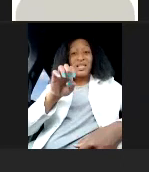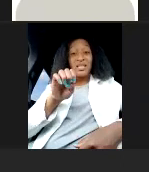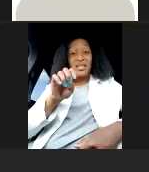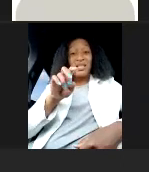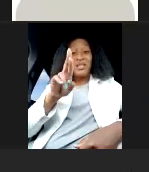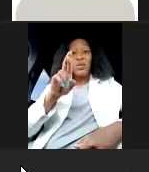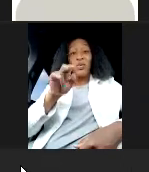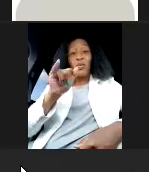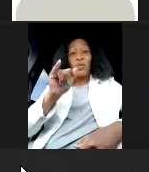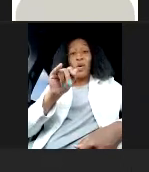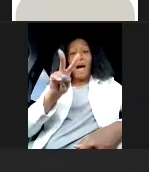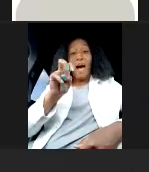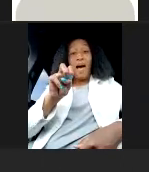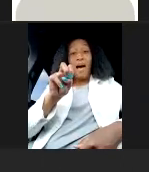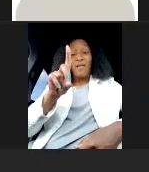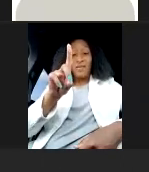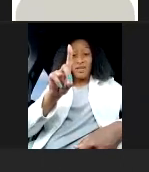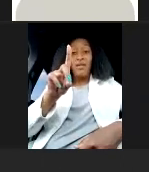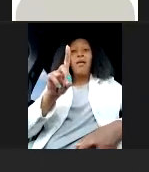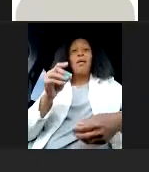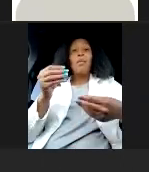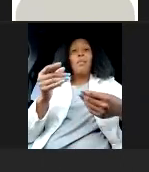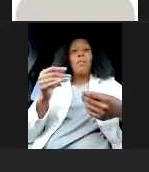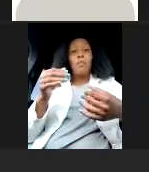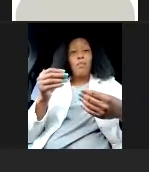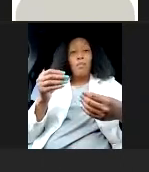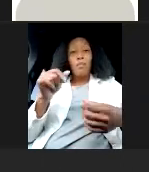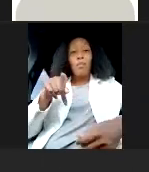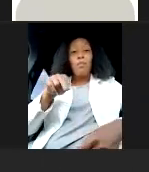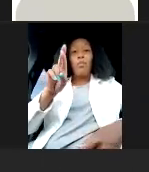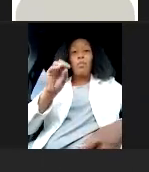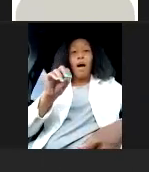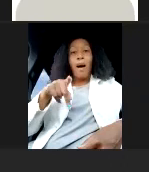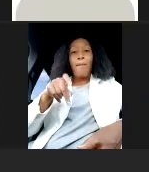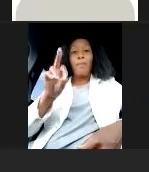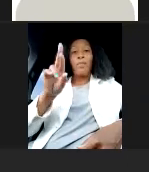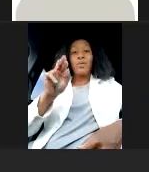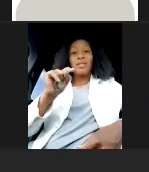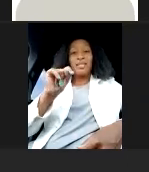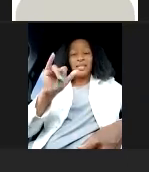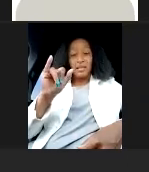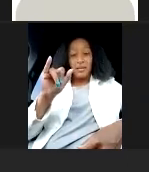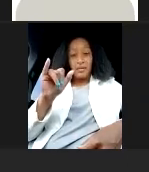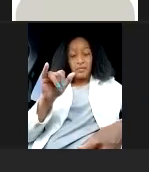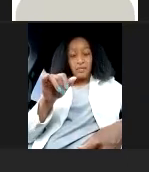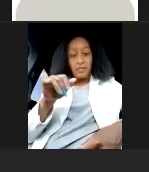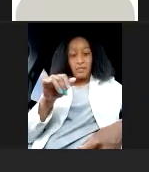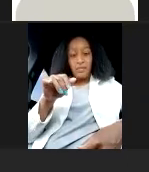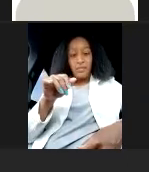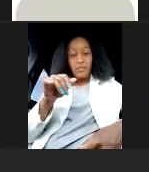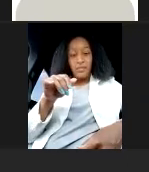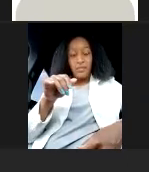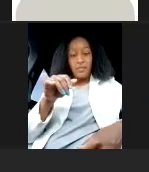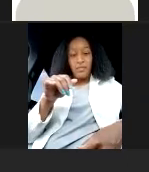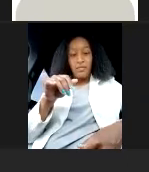units correctly, right? Density, a mass unit divided by a volume unit. And that could be any mass